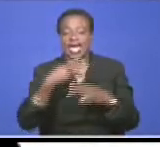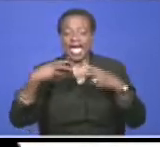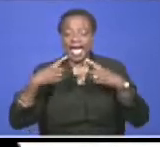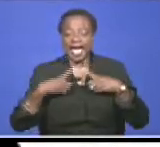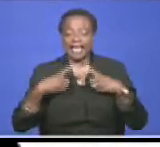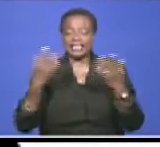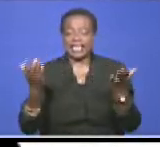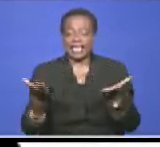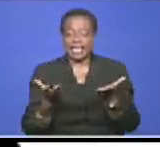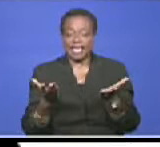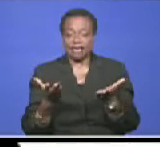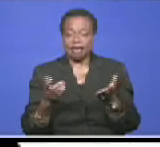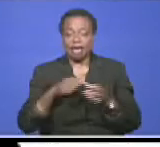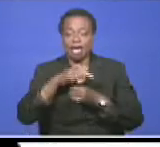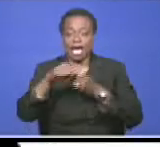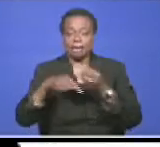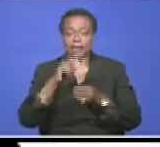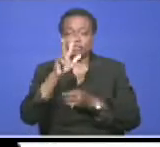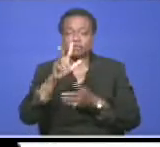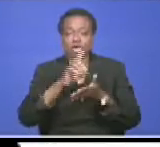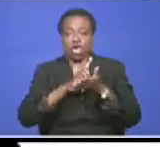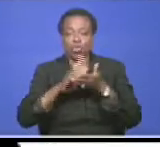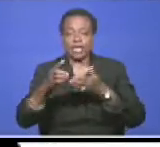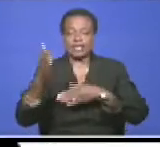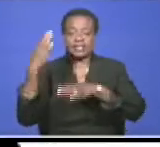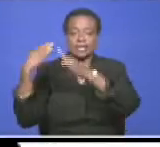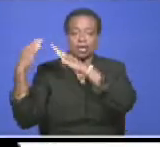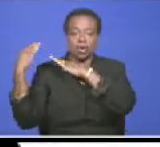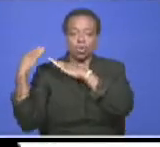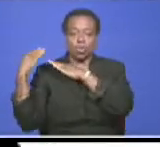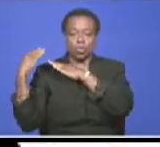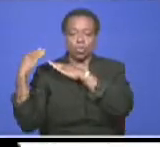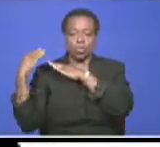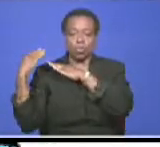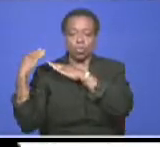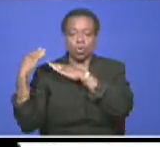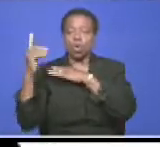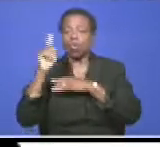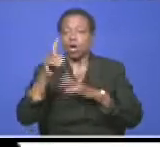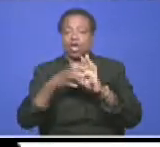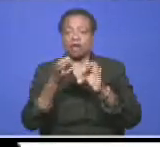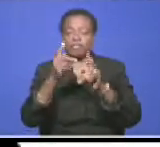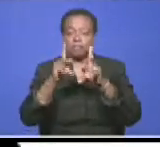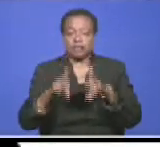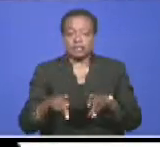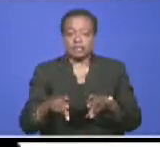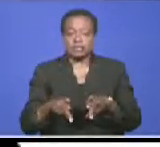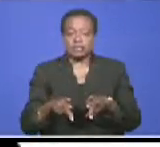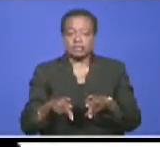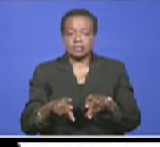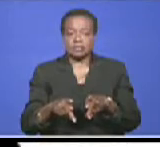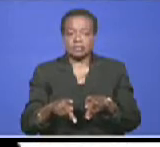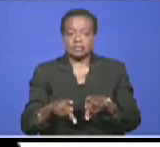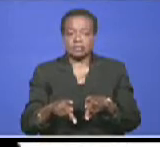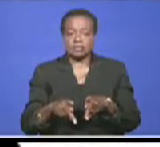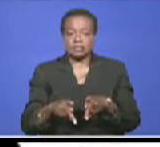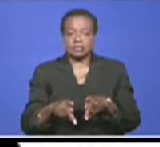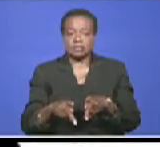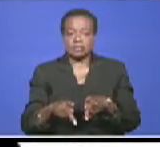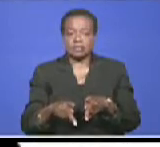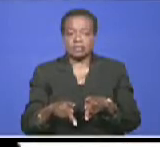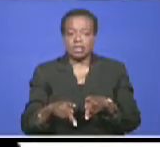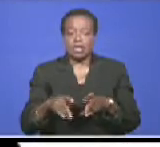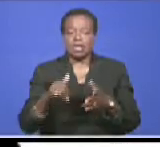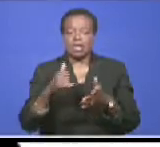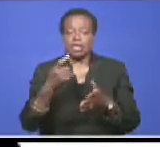here about 3 weeks ago that one of the persons who the police actually